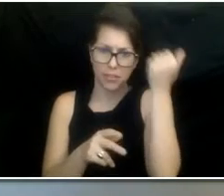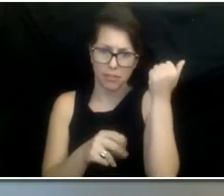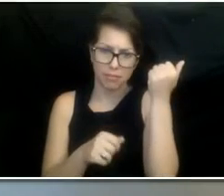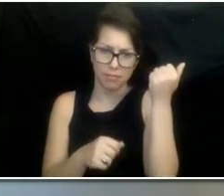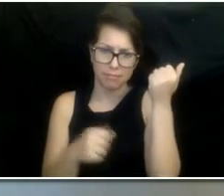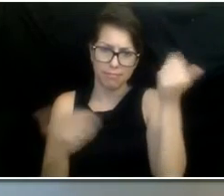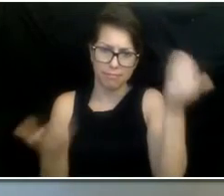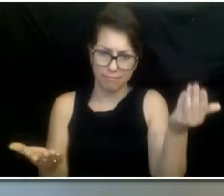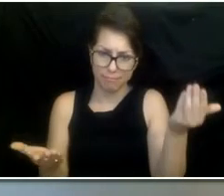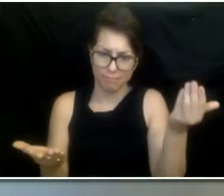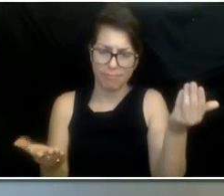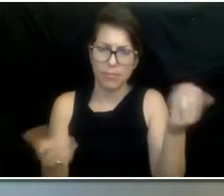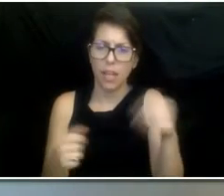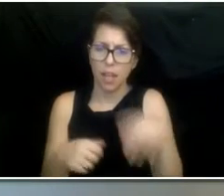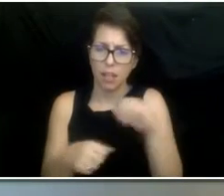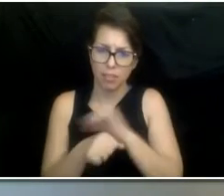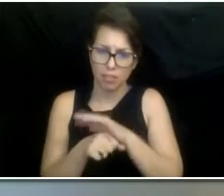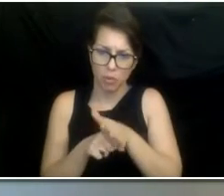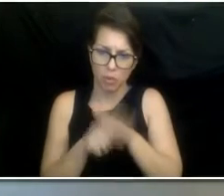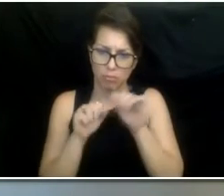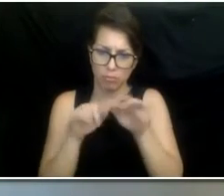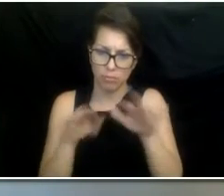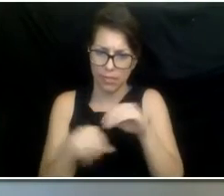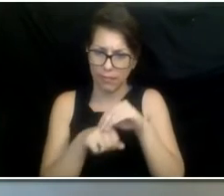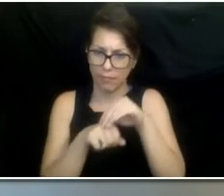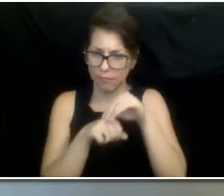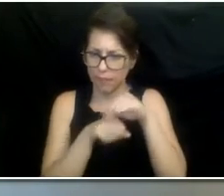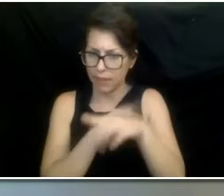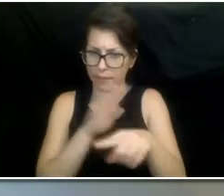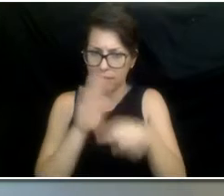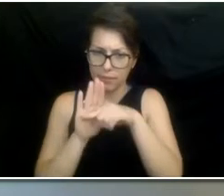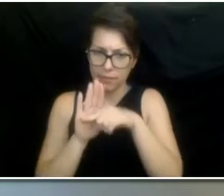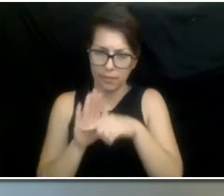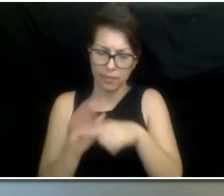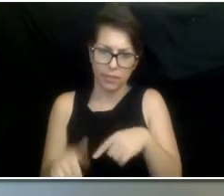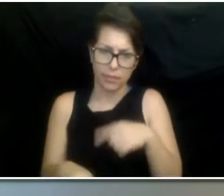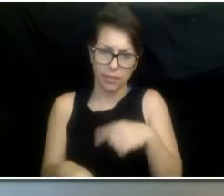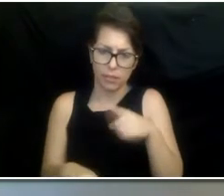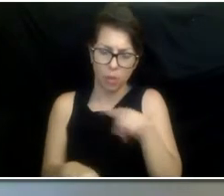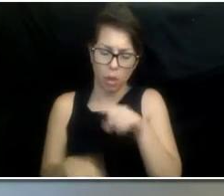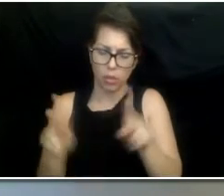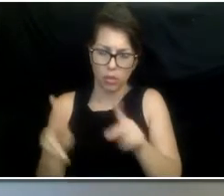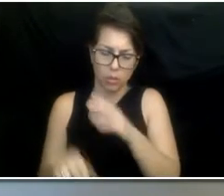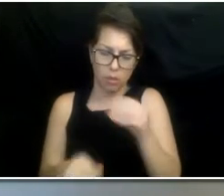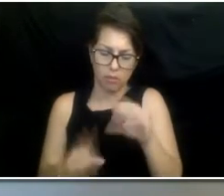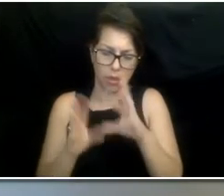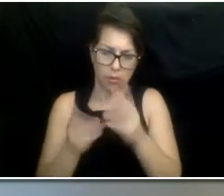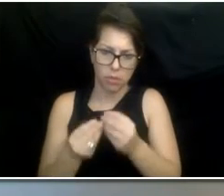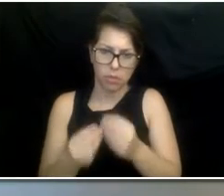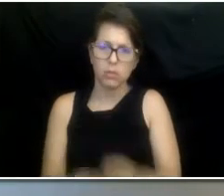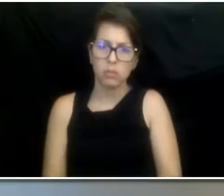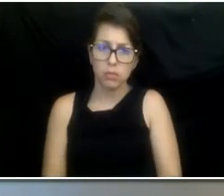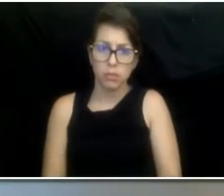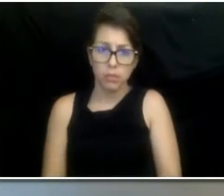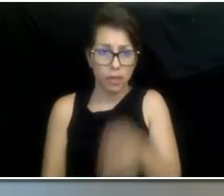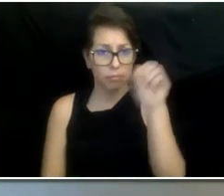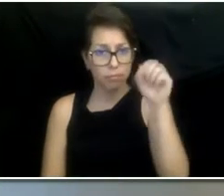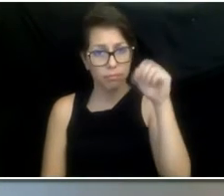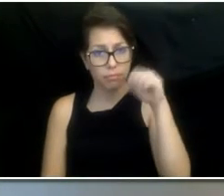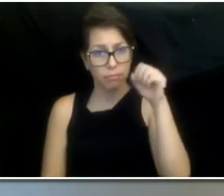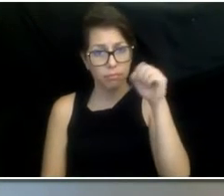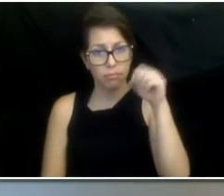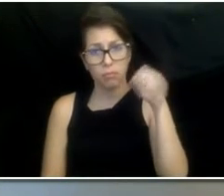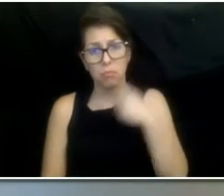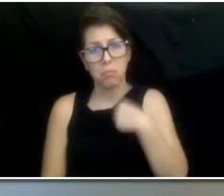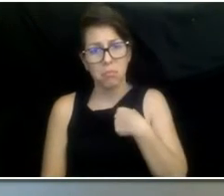and domestic abuse sector different types of needs um abusers will be abusers this is one new and different